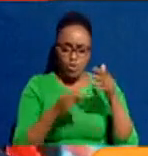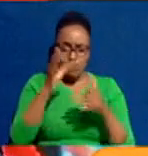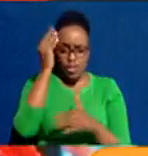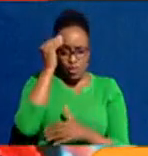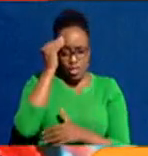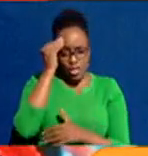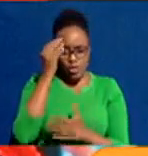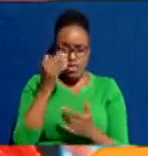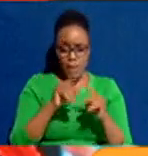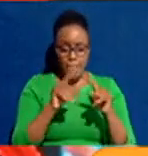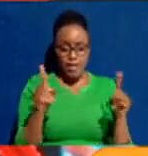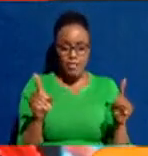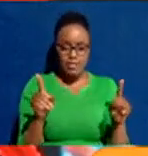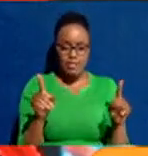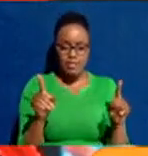education. But